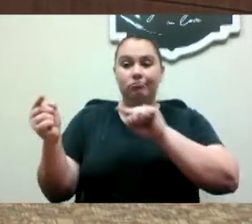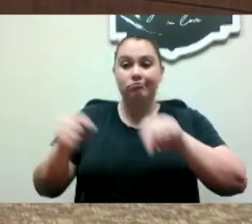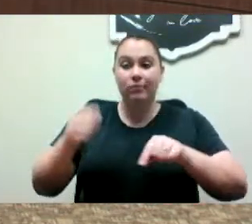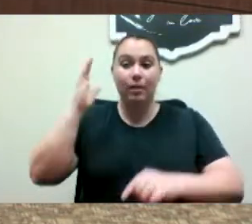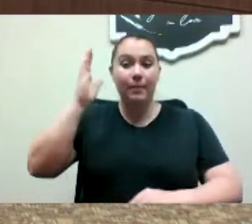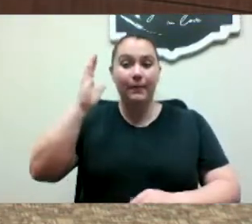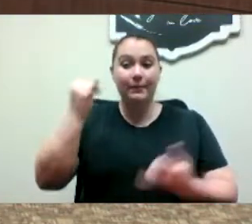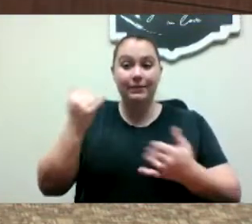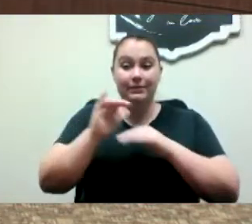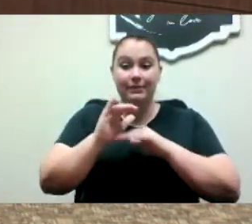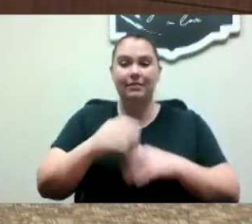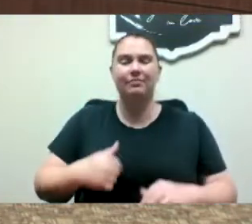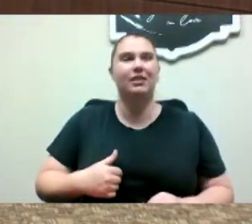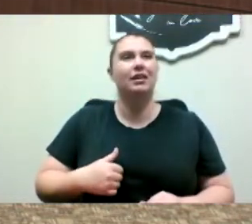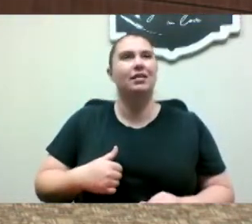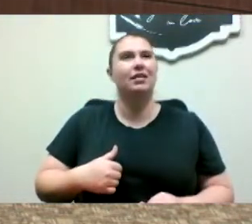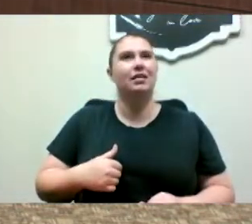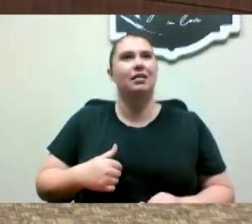And I think